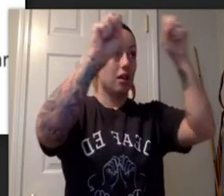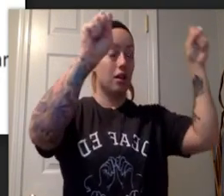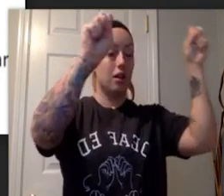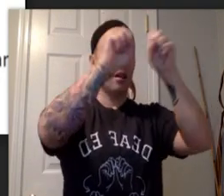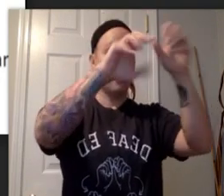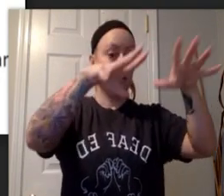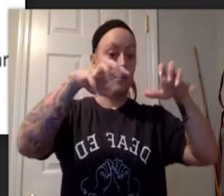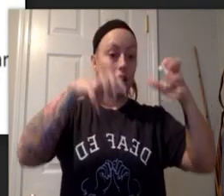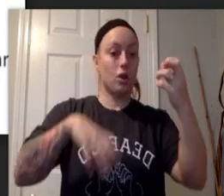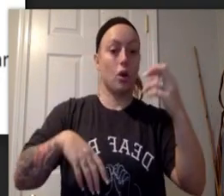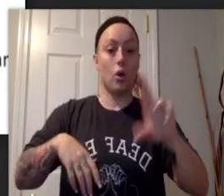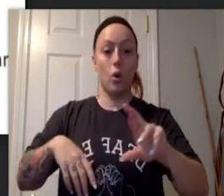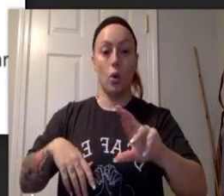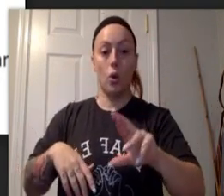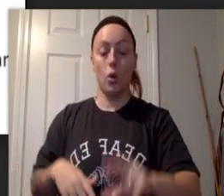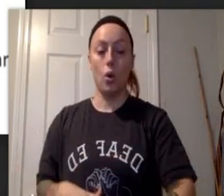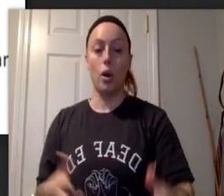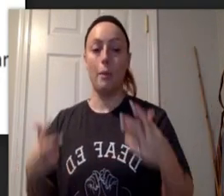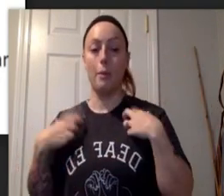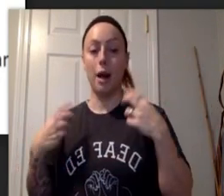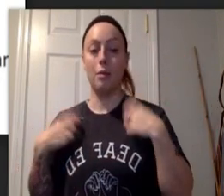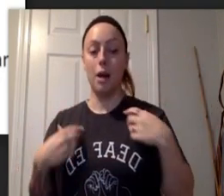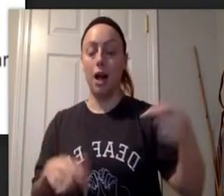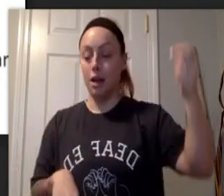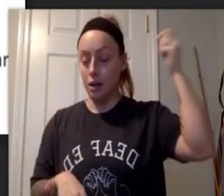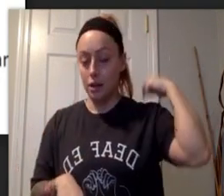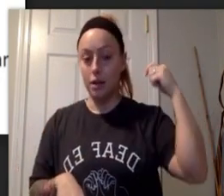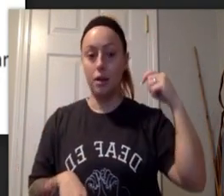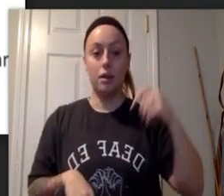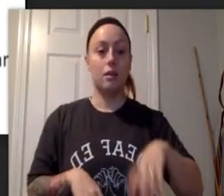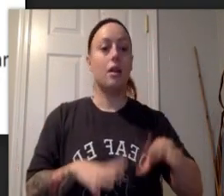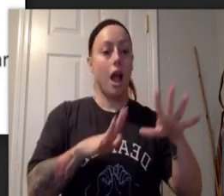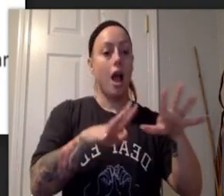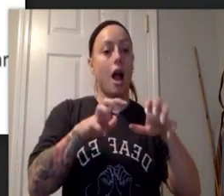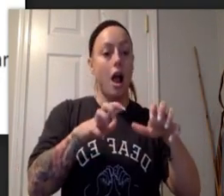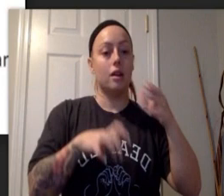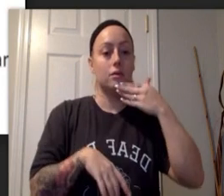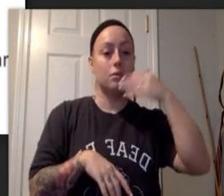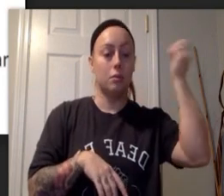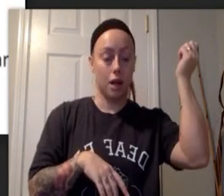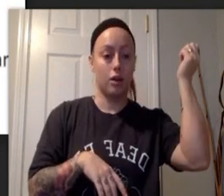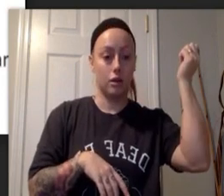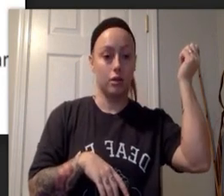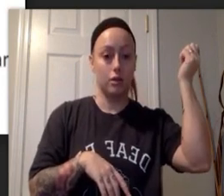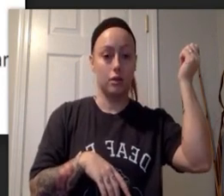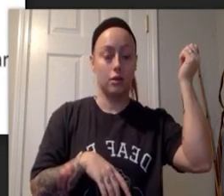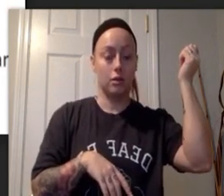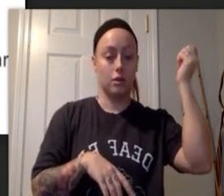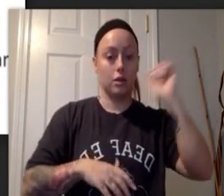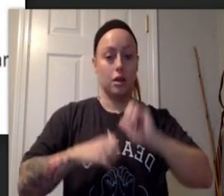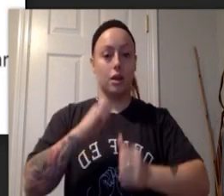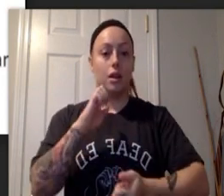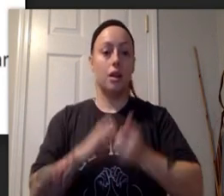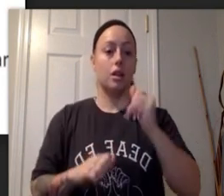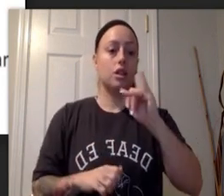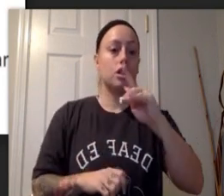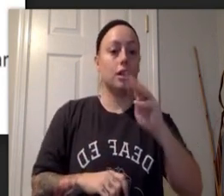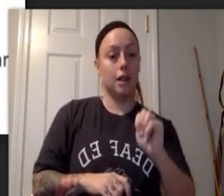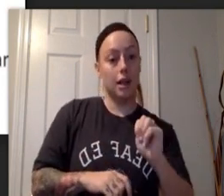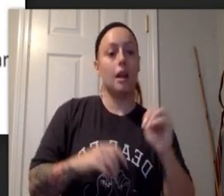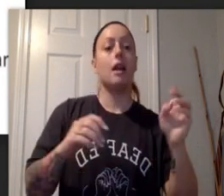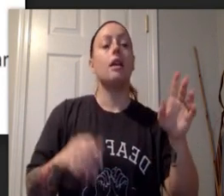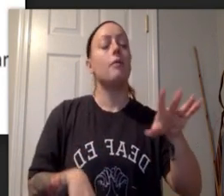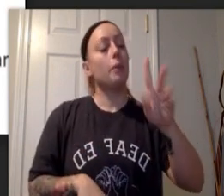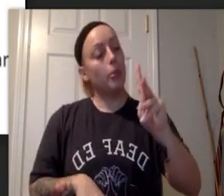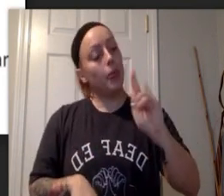into a 120-degree backpacking trip, on ice would be better. There are instructions in each kit for how to thaw it once it